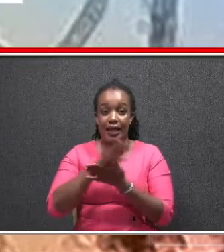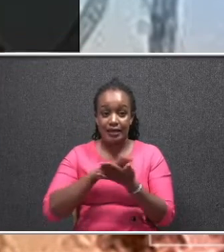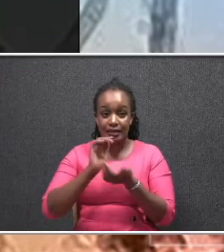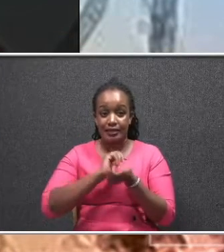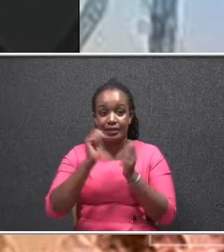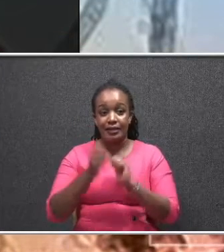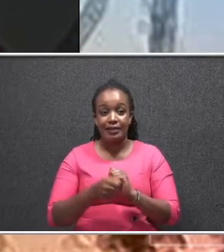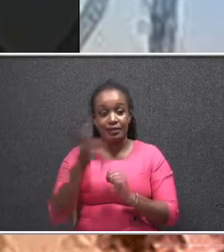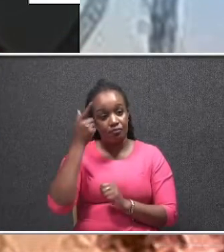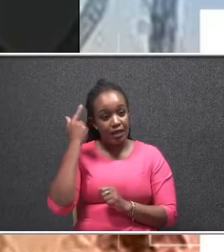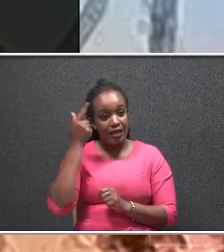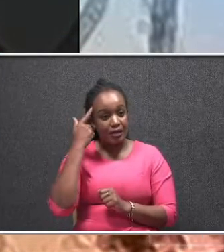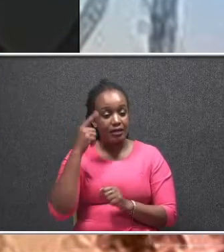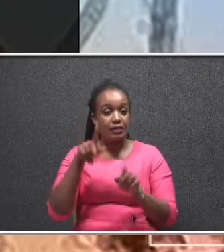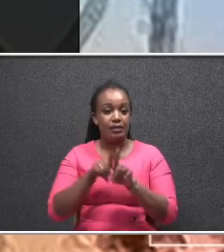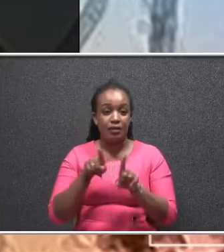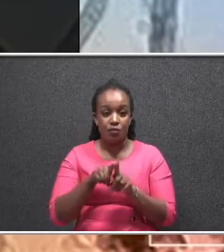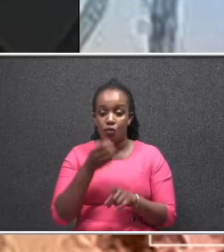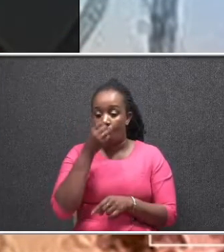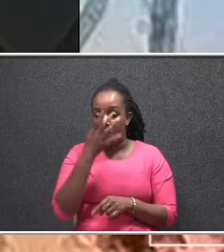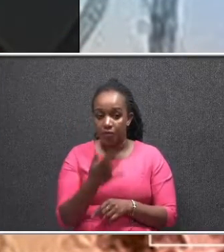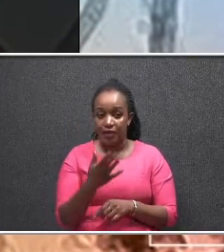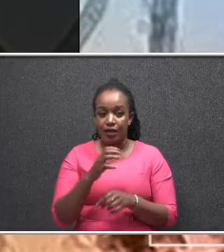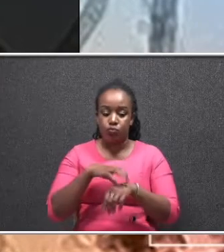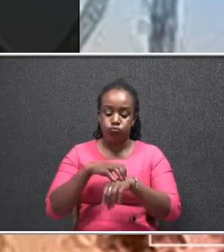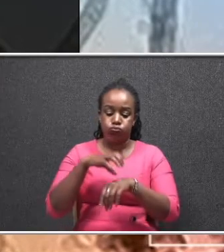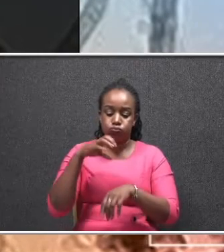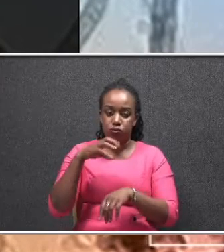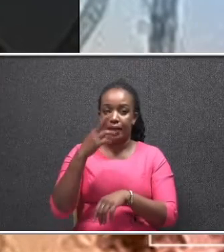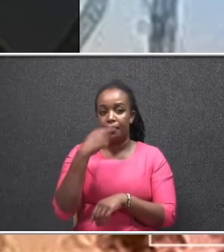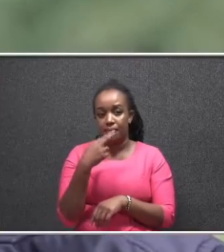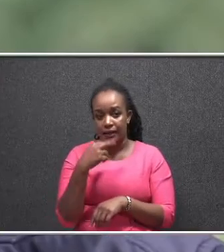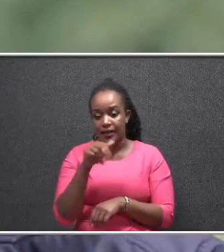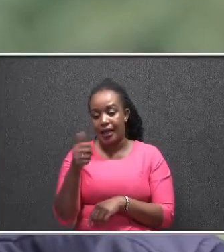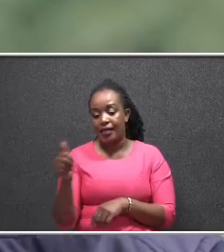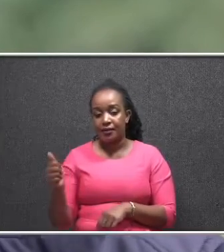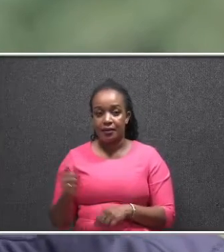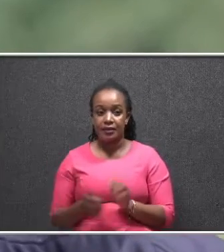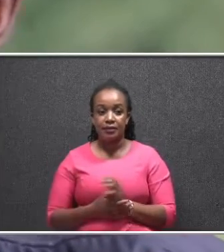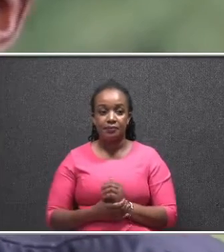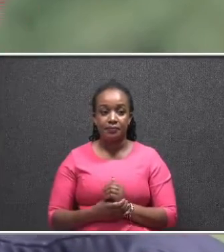warmth, excessive redness, and swelling around the wound, among other symptoms.